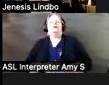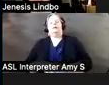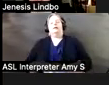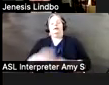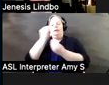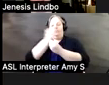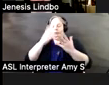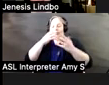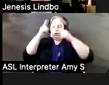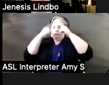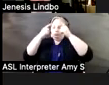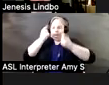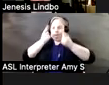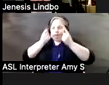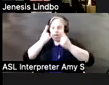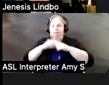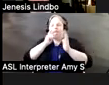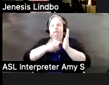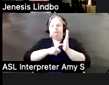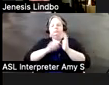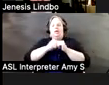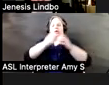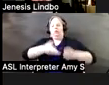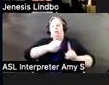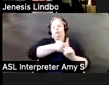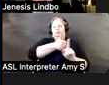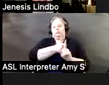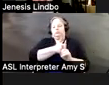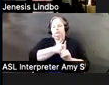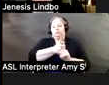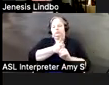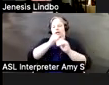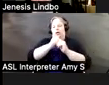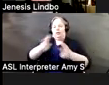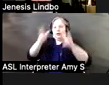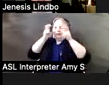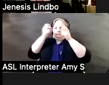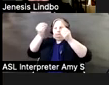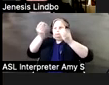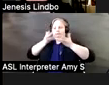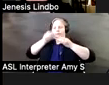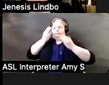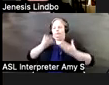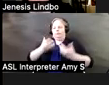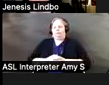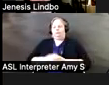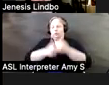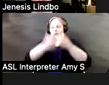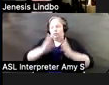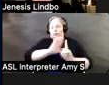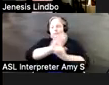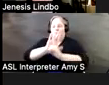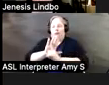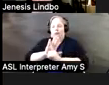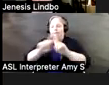Information processing. Note how an individual accesses information. Each person has their own